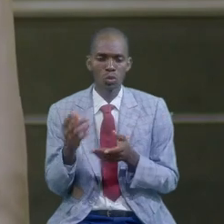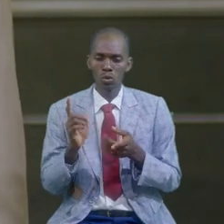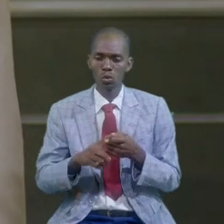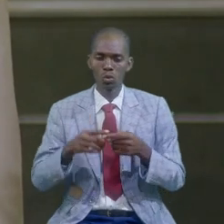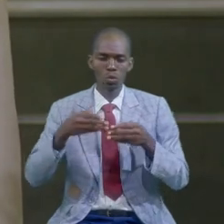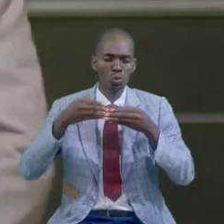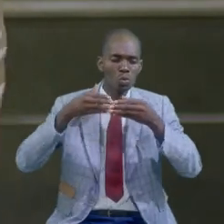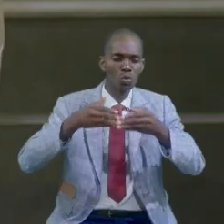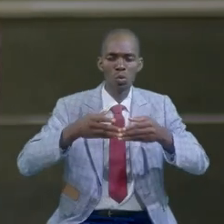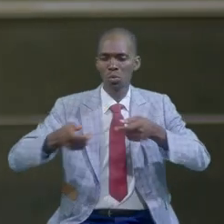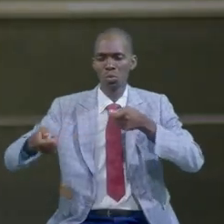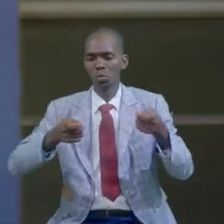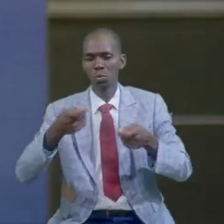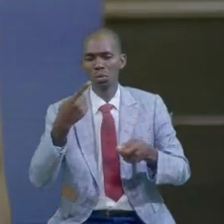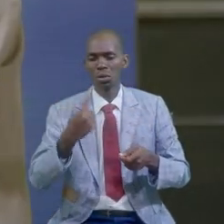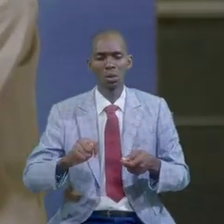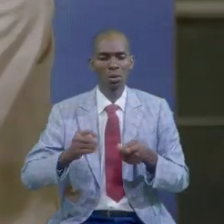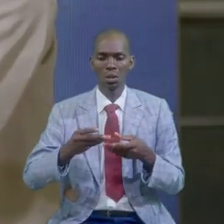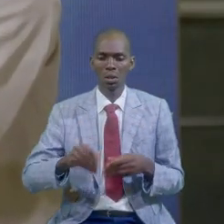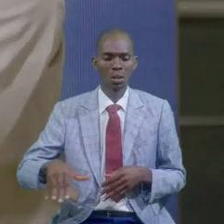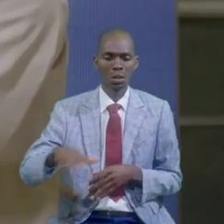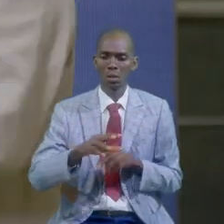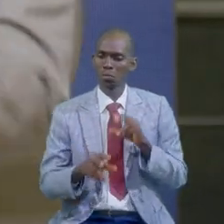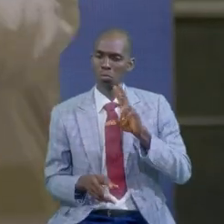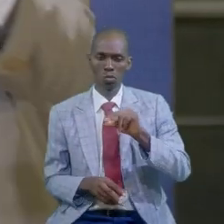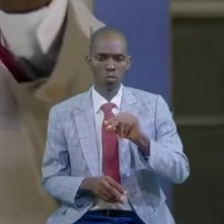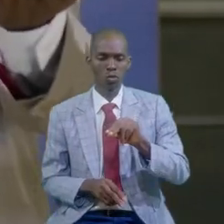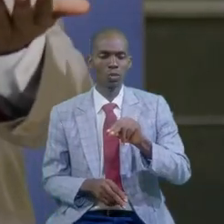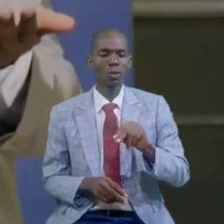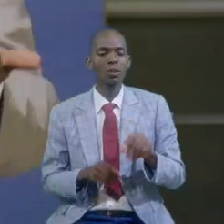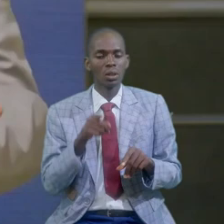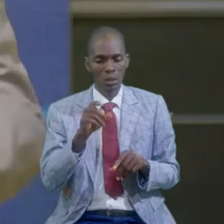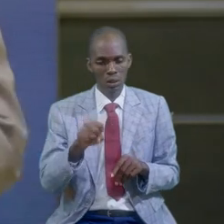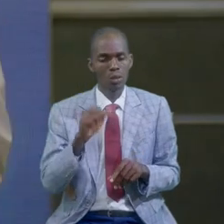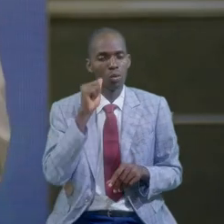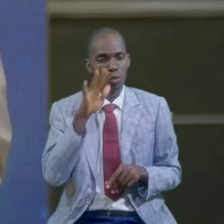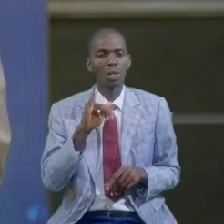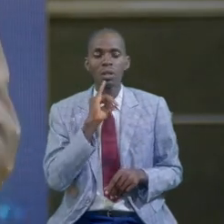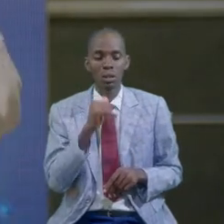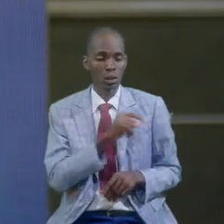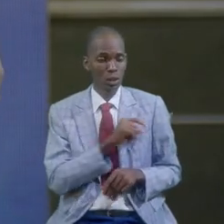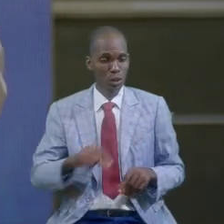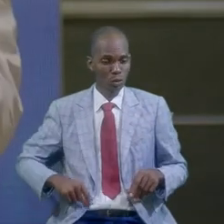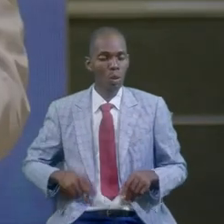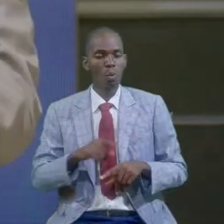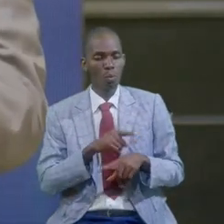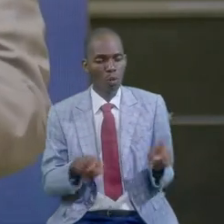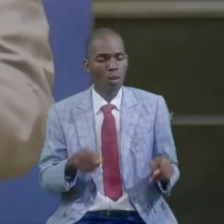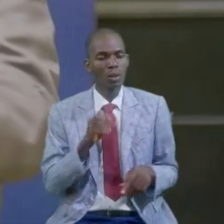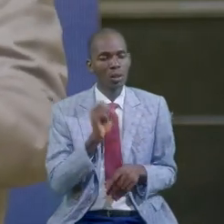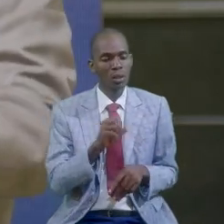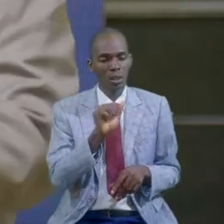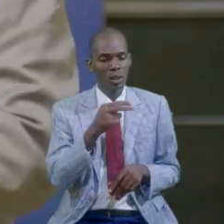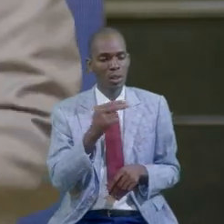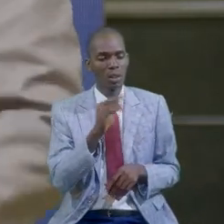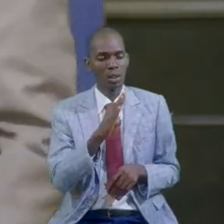land. Ahab was the king. Even Ahab could not talk. When Ahab saw